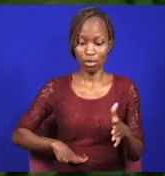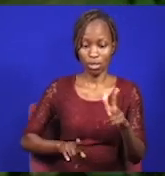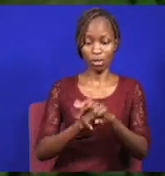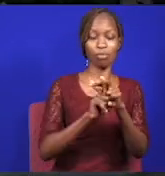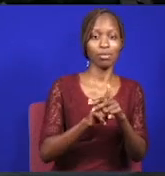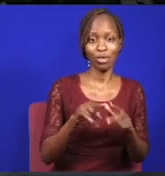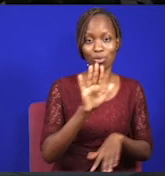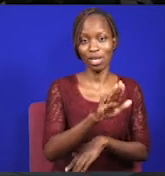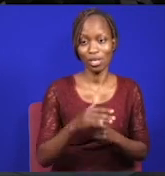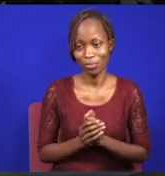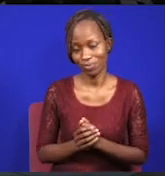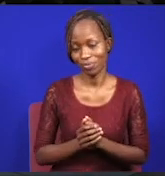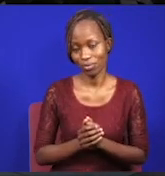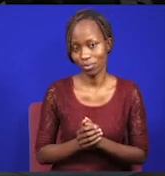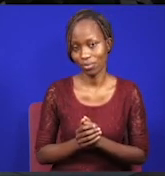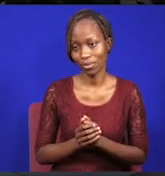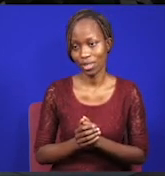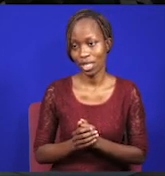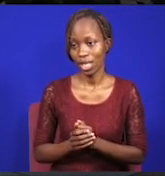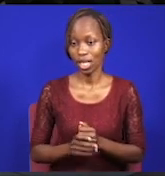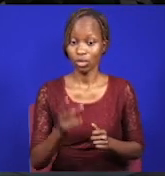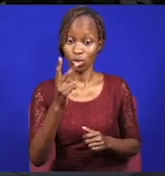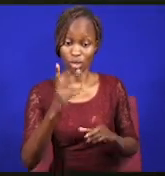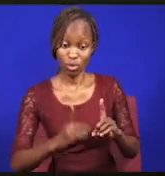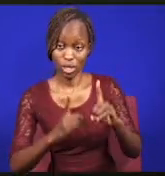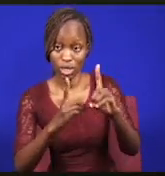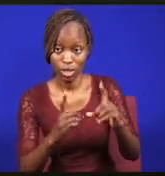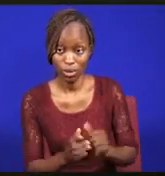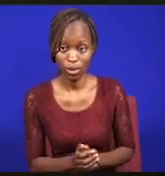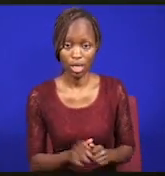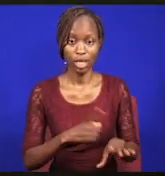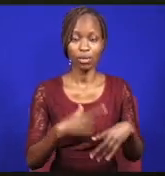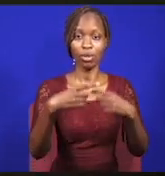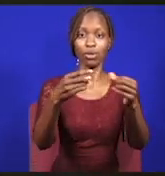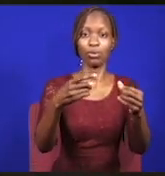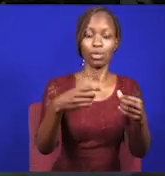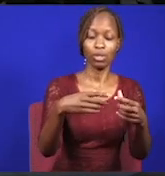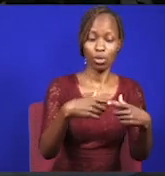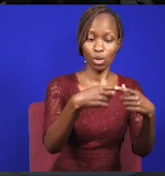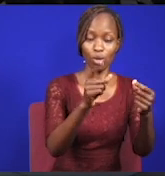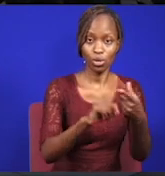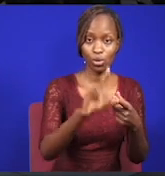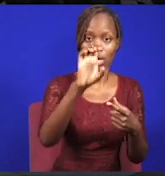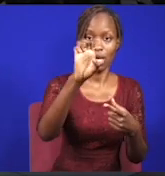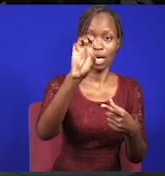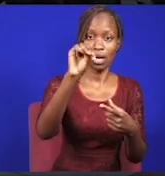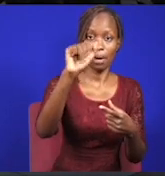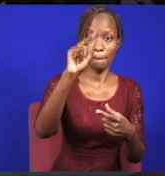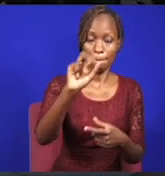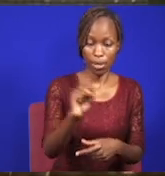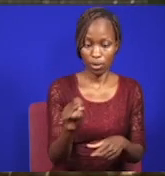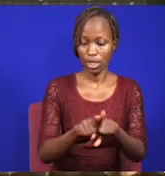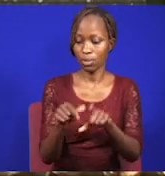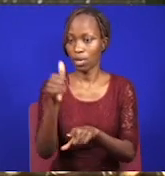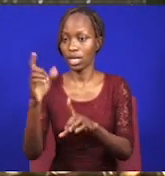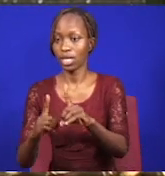her. Wow. And to the two disciples on their road to Emmaus. And to the disciples